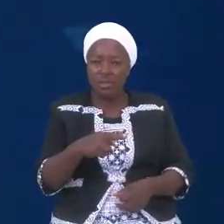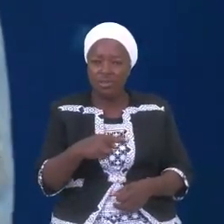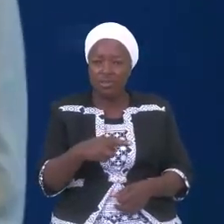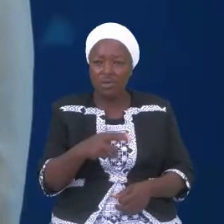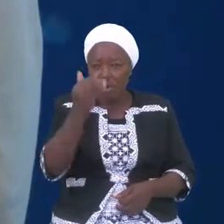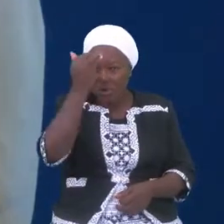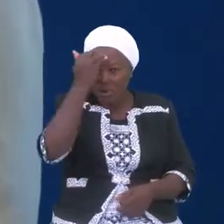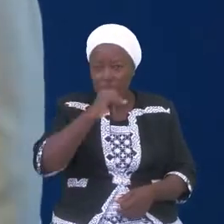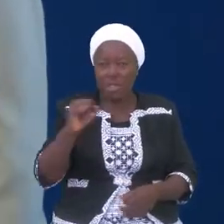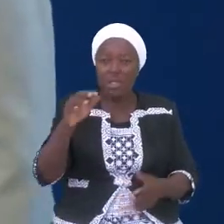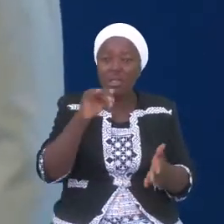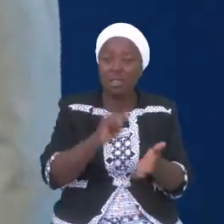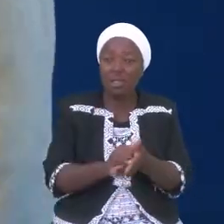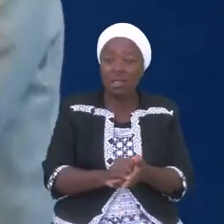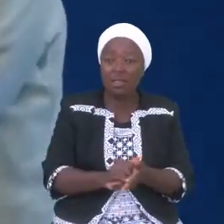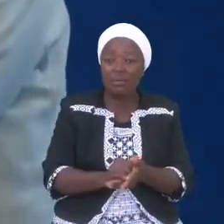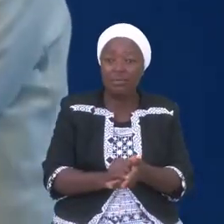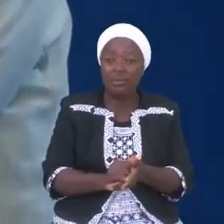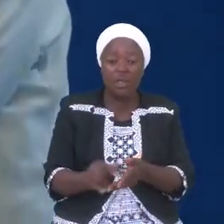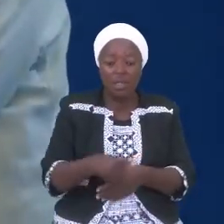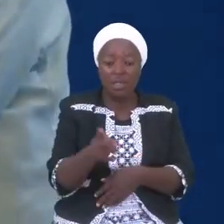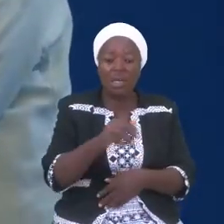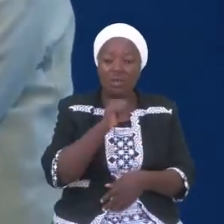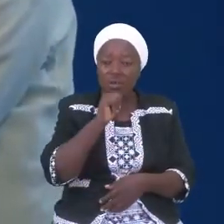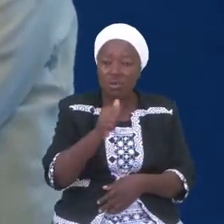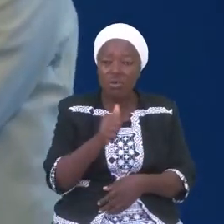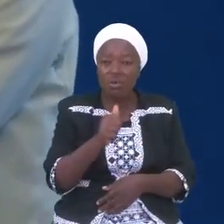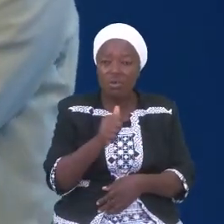knowing that they are not even as